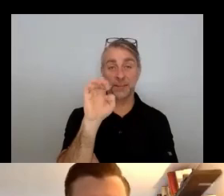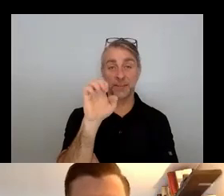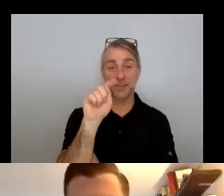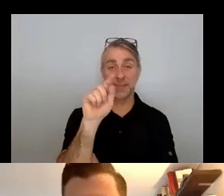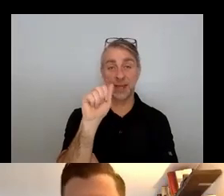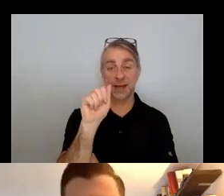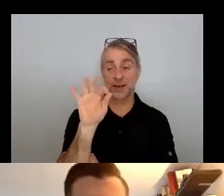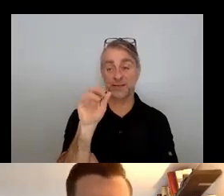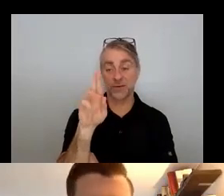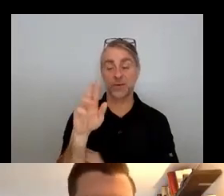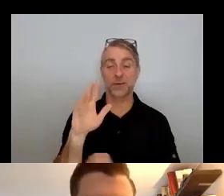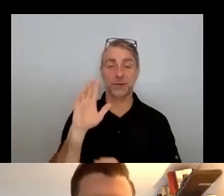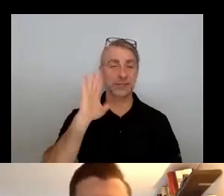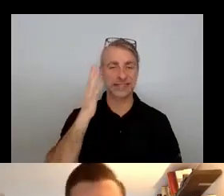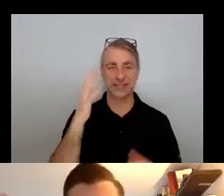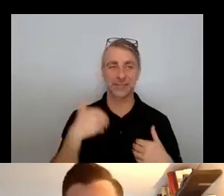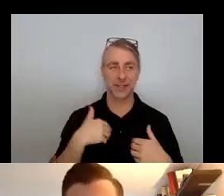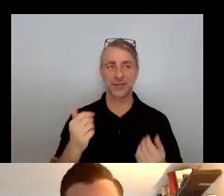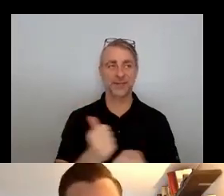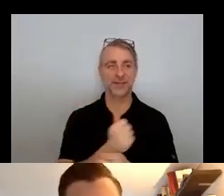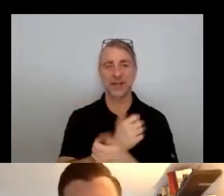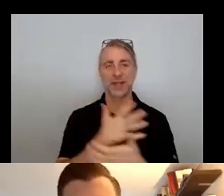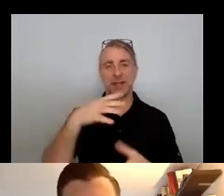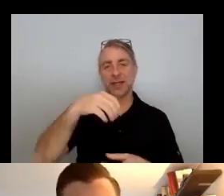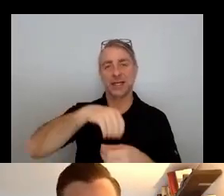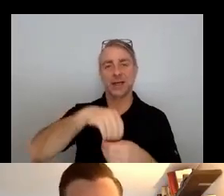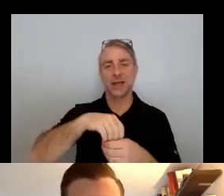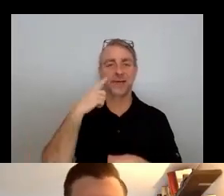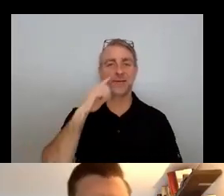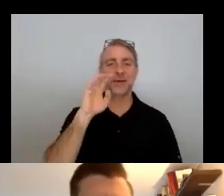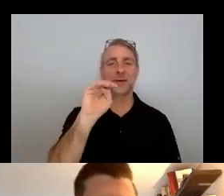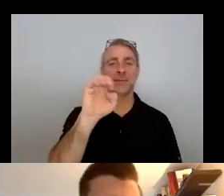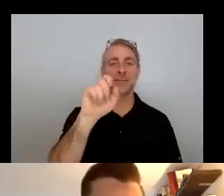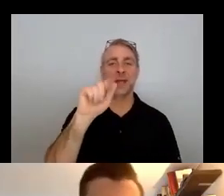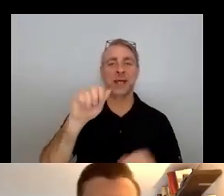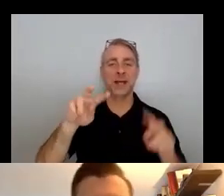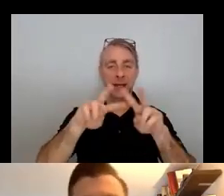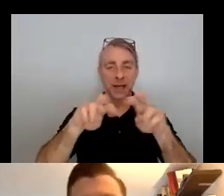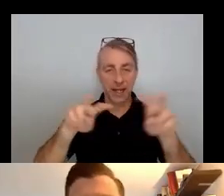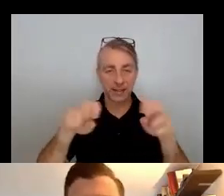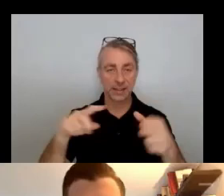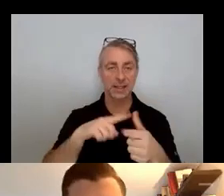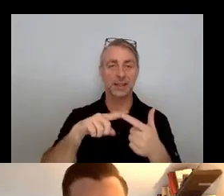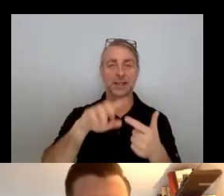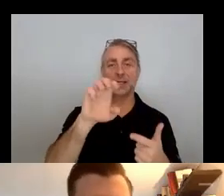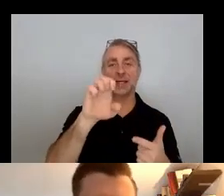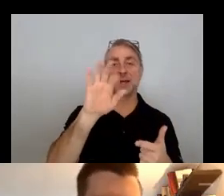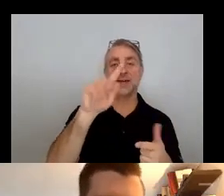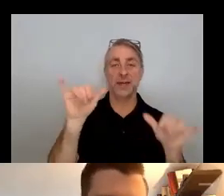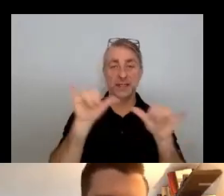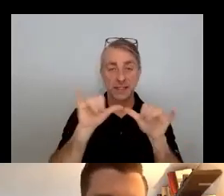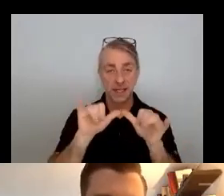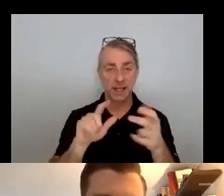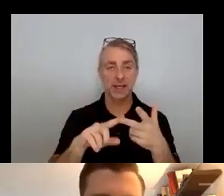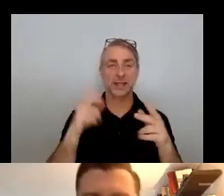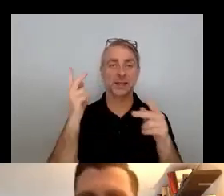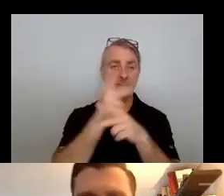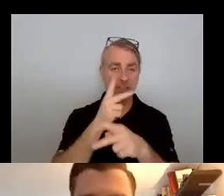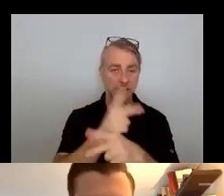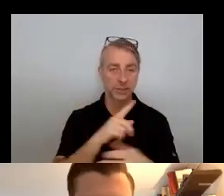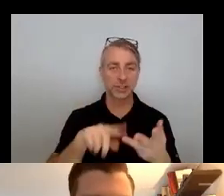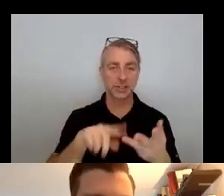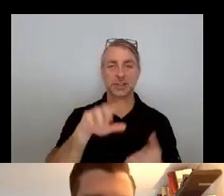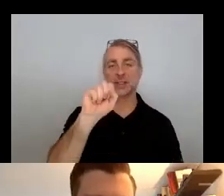one-stop shop for all things meta-analysis, effect size, computations, certainly synthesis,